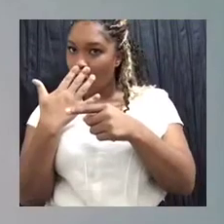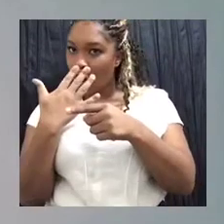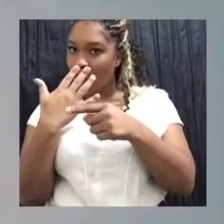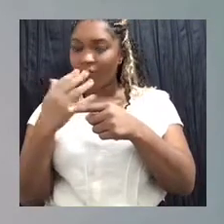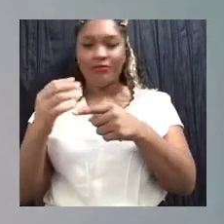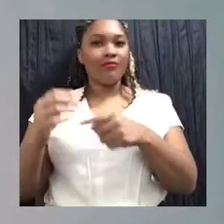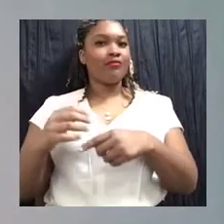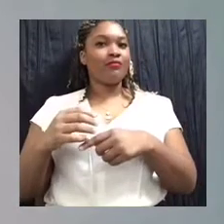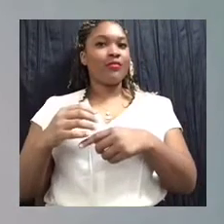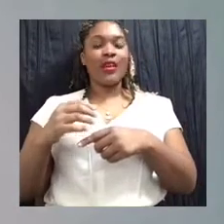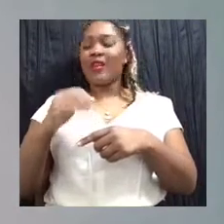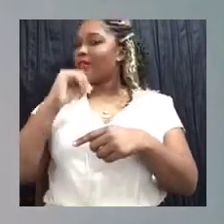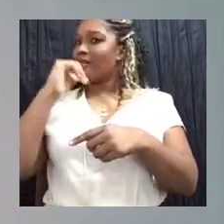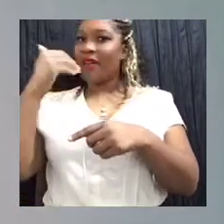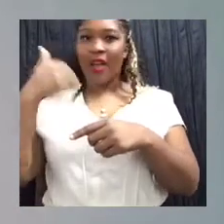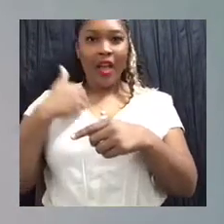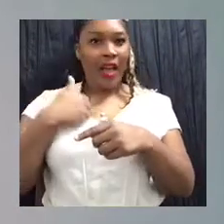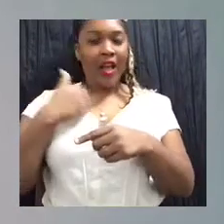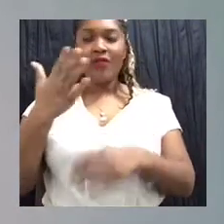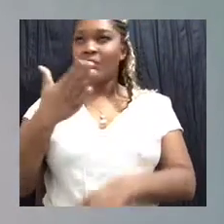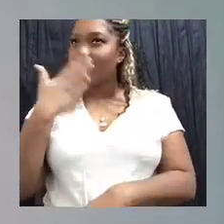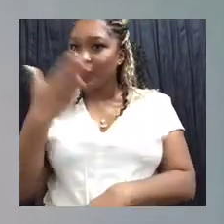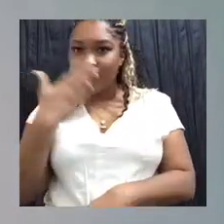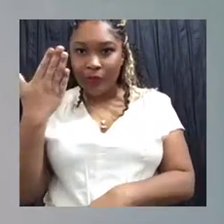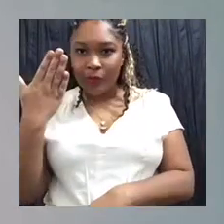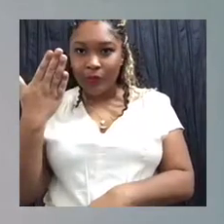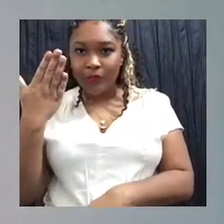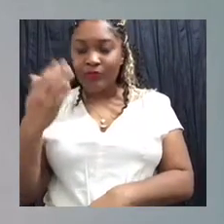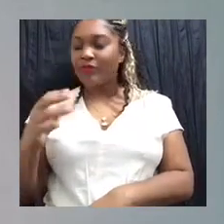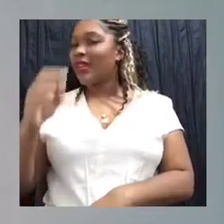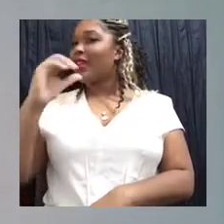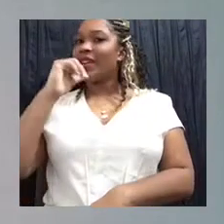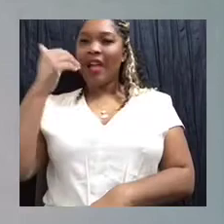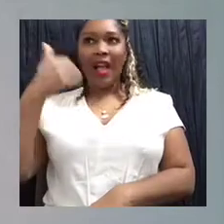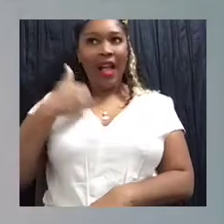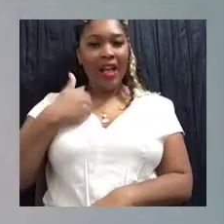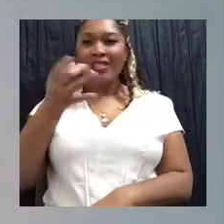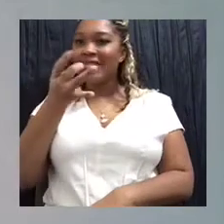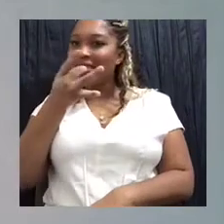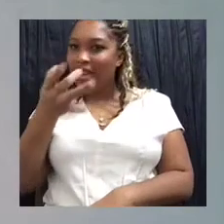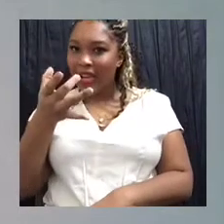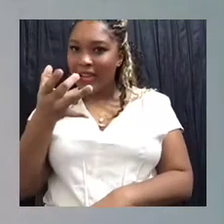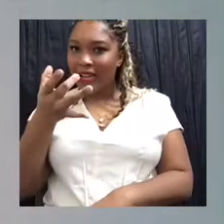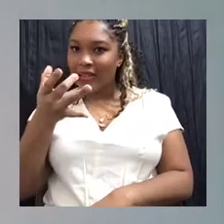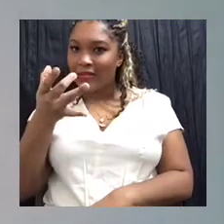without odor, and without taste.